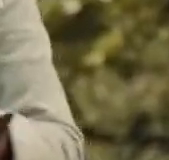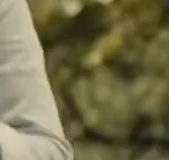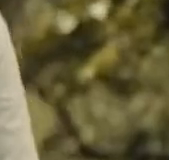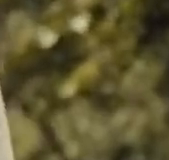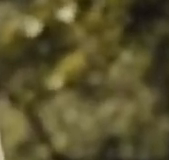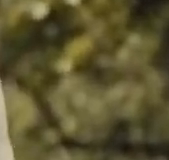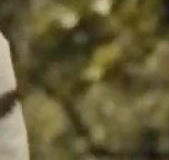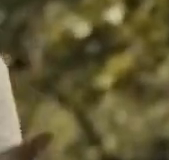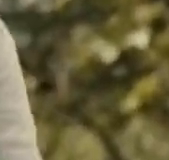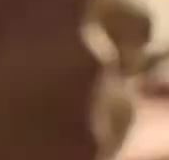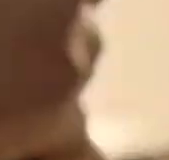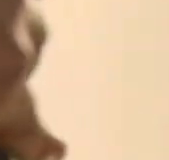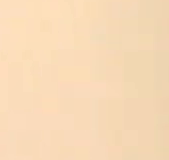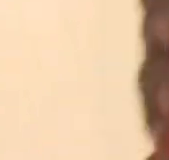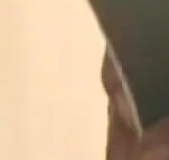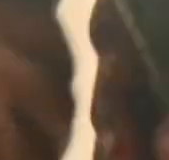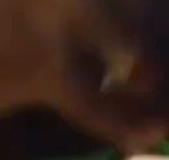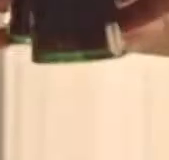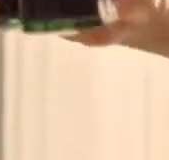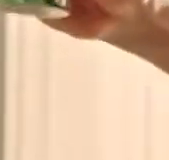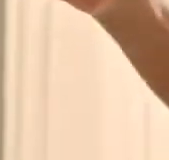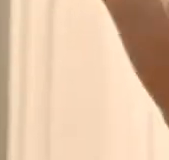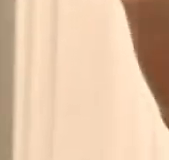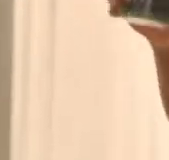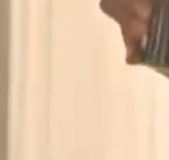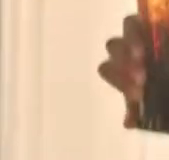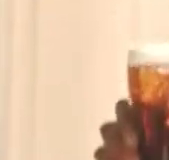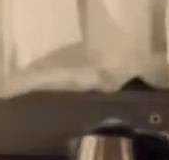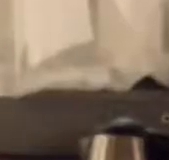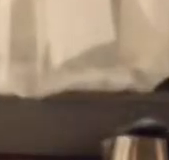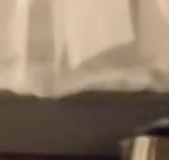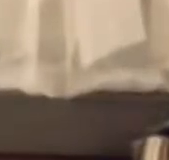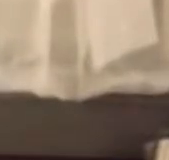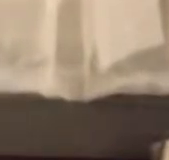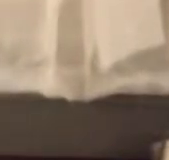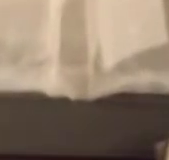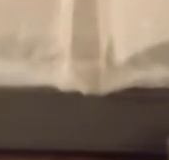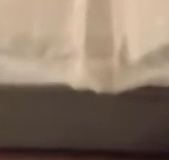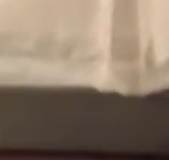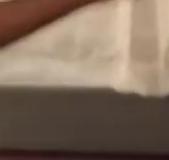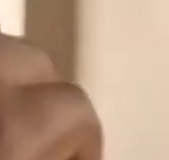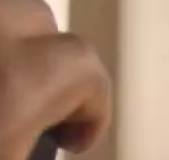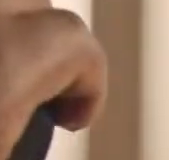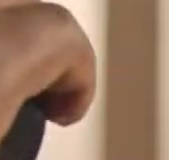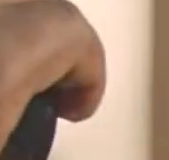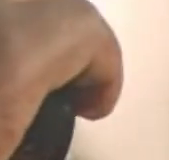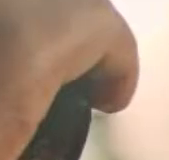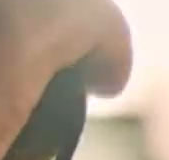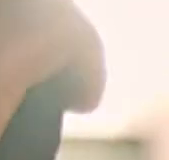granted. And always remember to taste the simple joys.